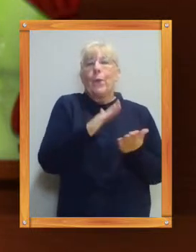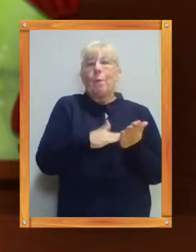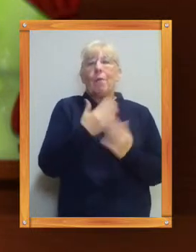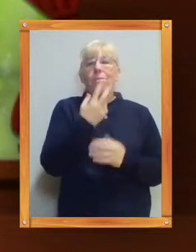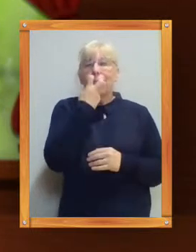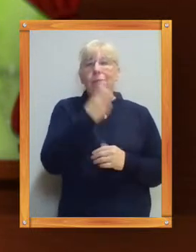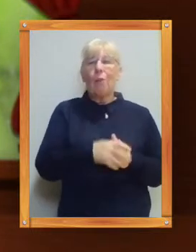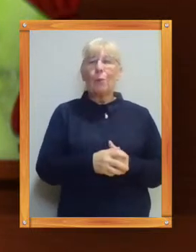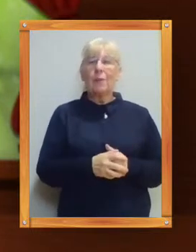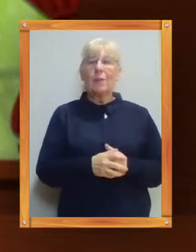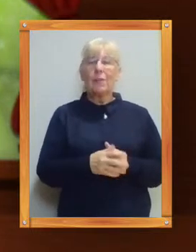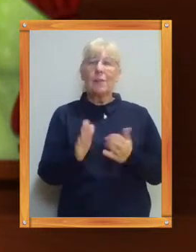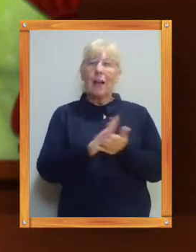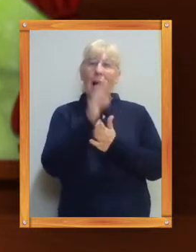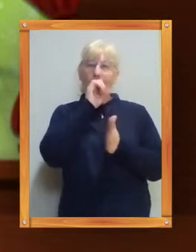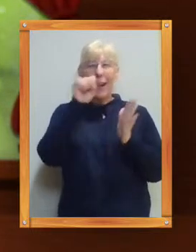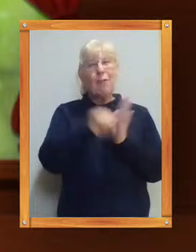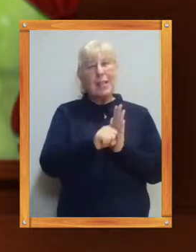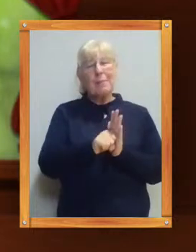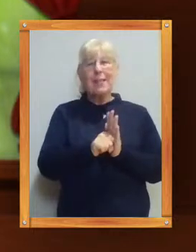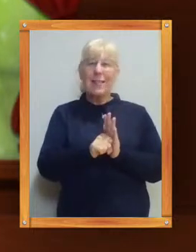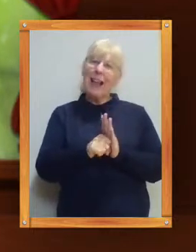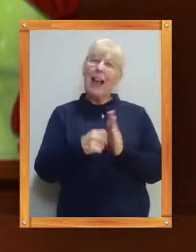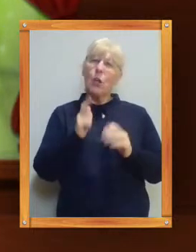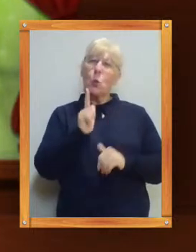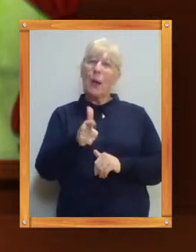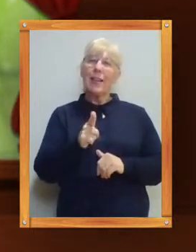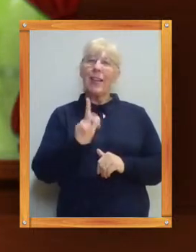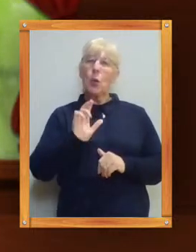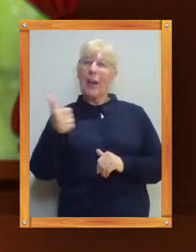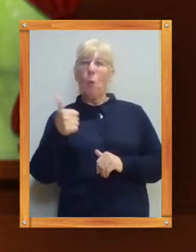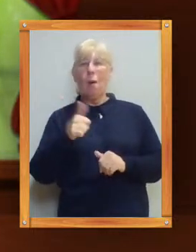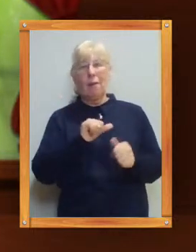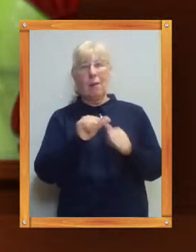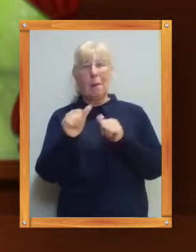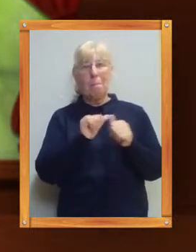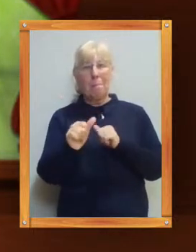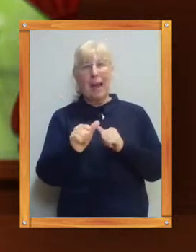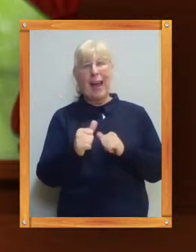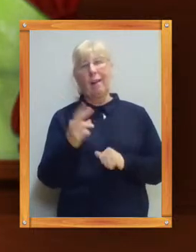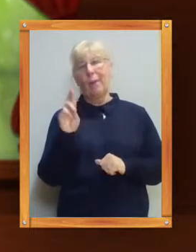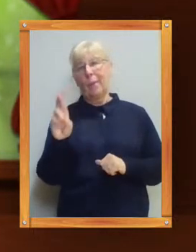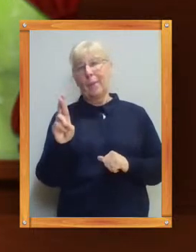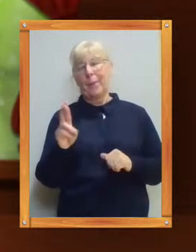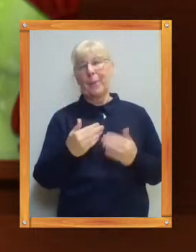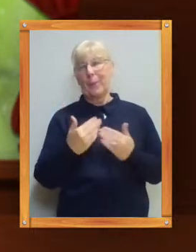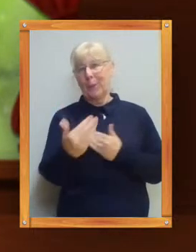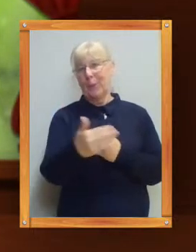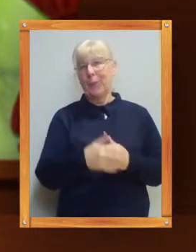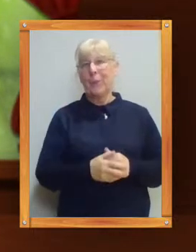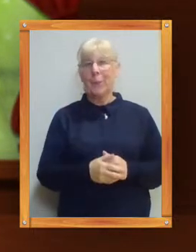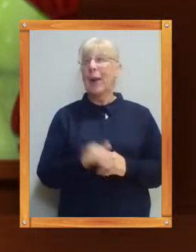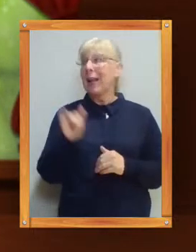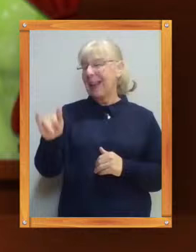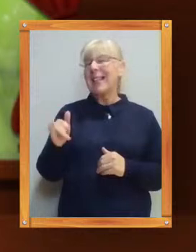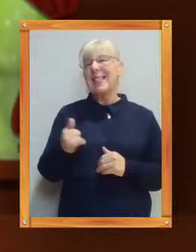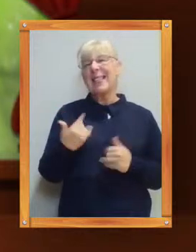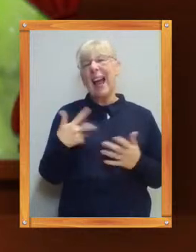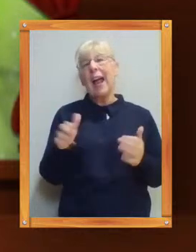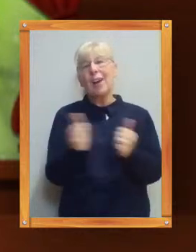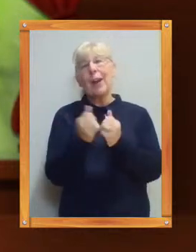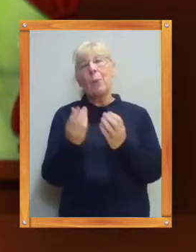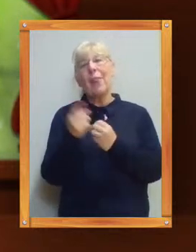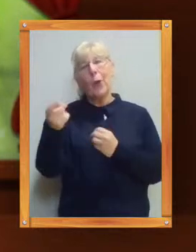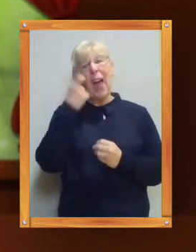it will be a better 2021. Certainly the news is looking good anyway this past couple of days. So thank you so much for shouting in, and thank